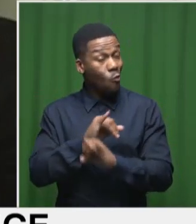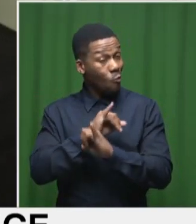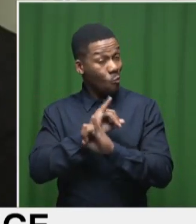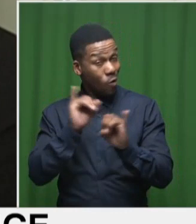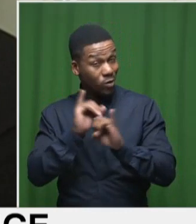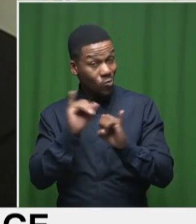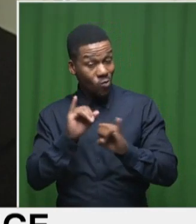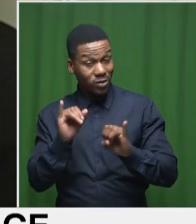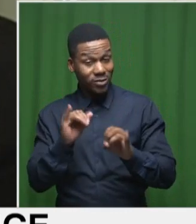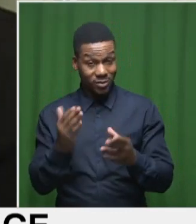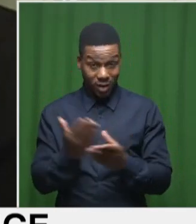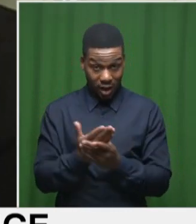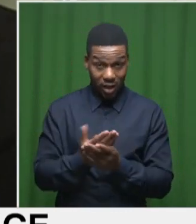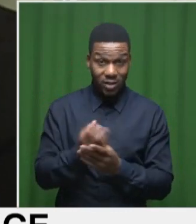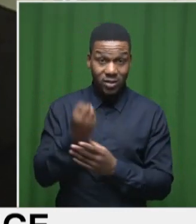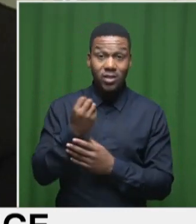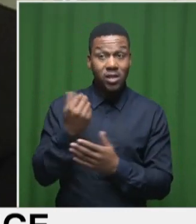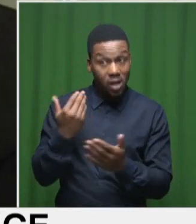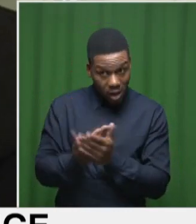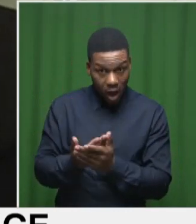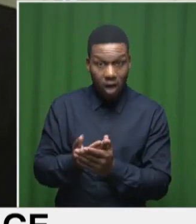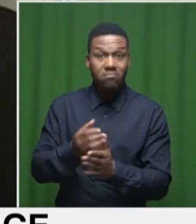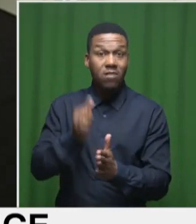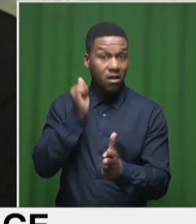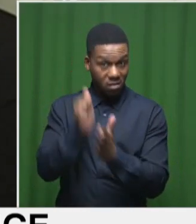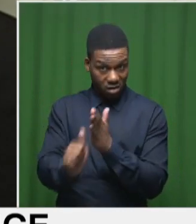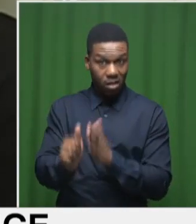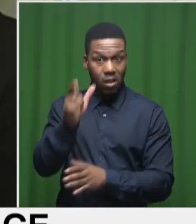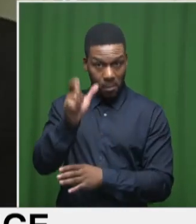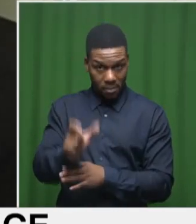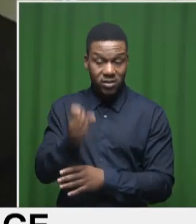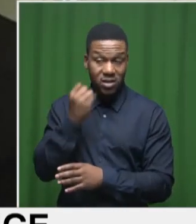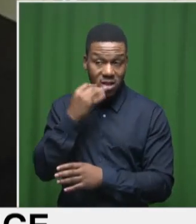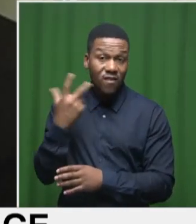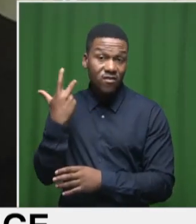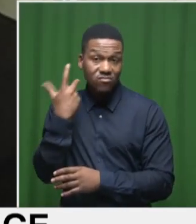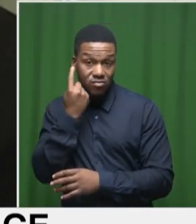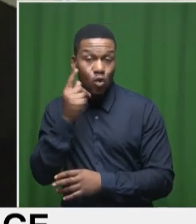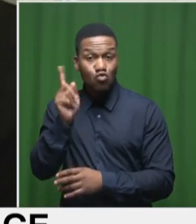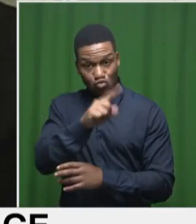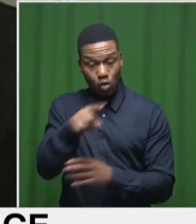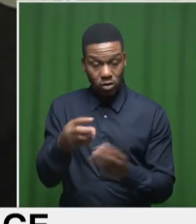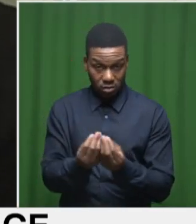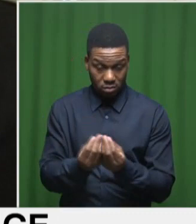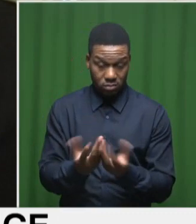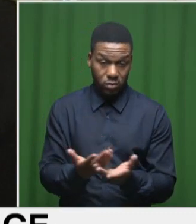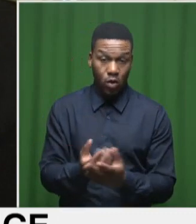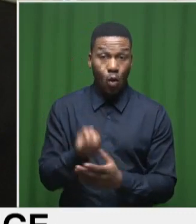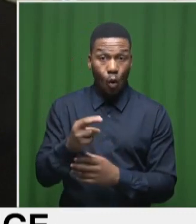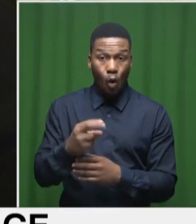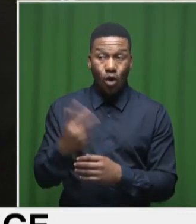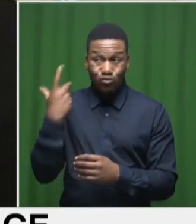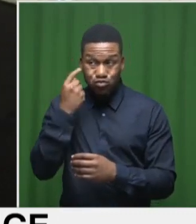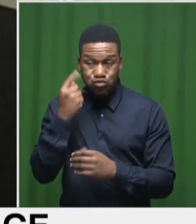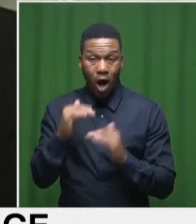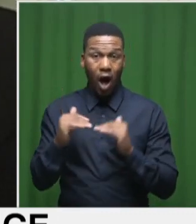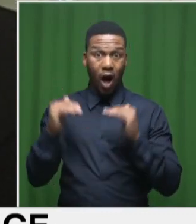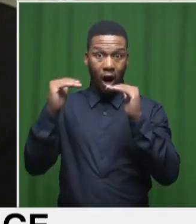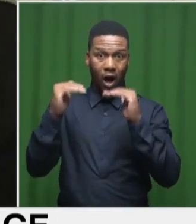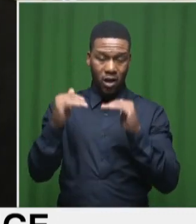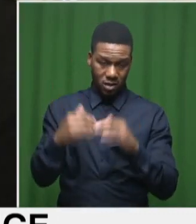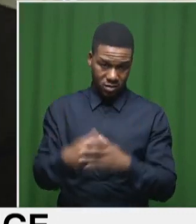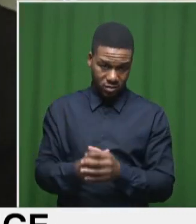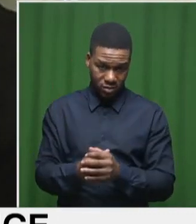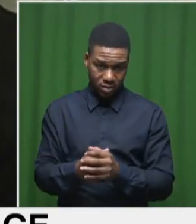could actually kill someone because you will suppress the muscles that they use to breathe if the dose is too high. And best case, you're basically injecting